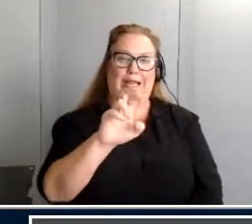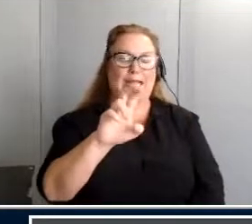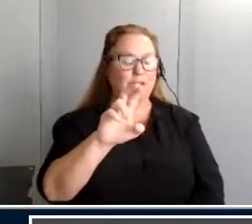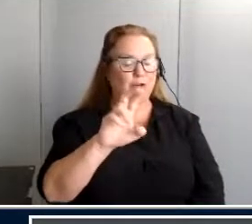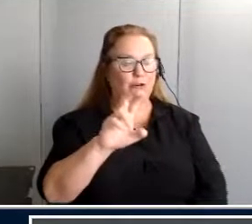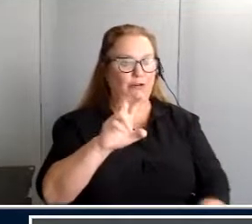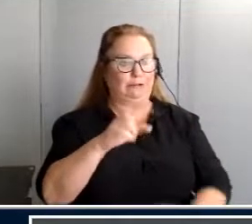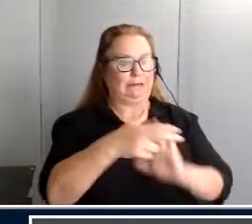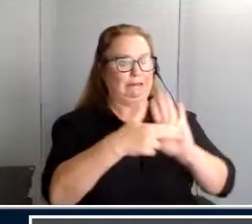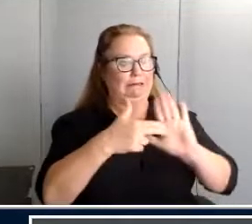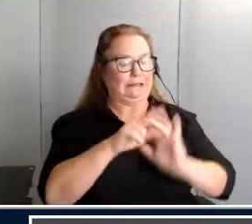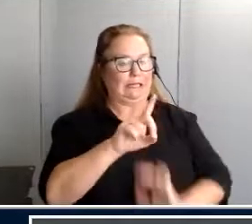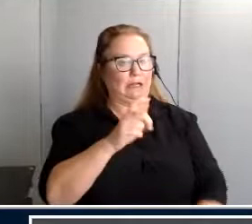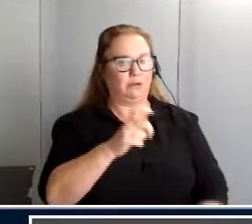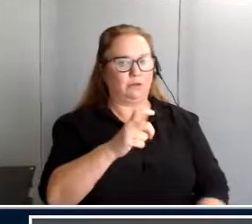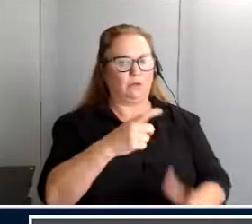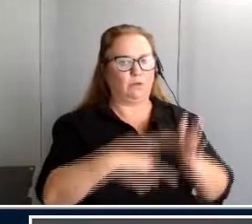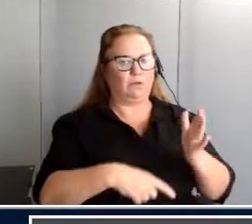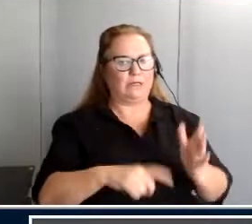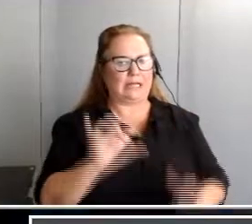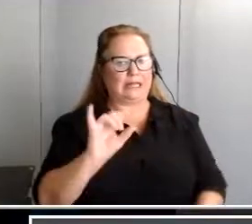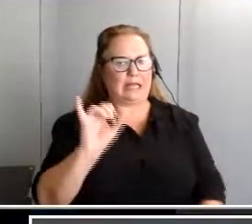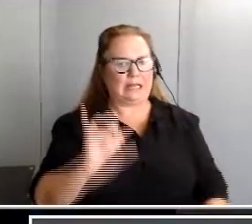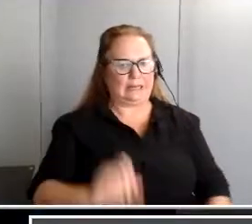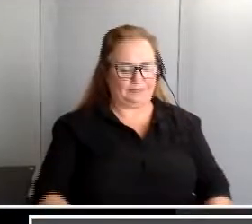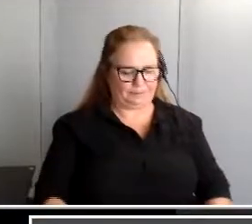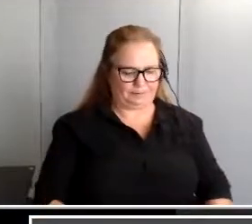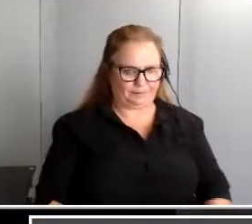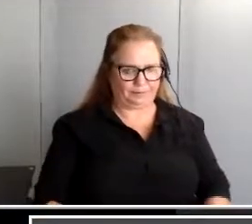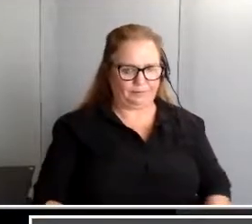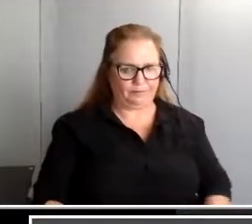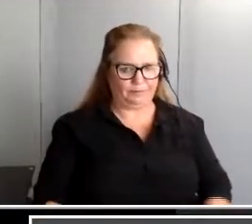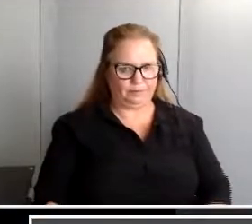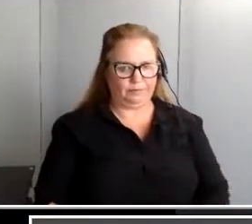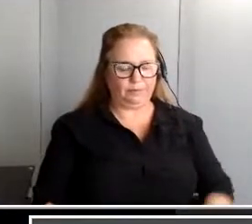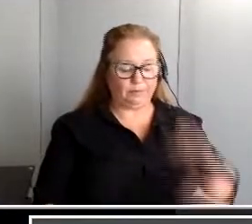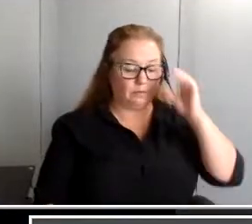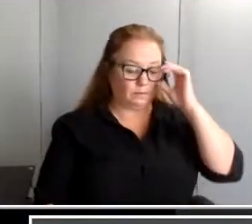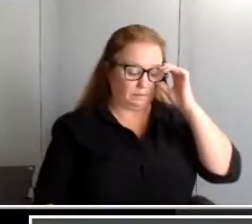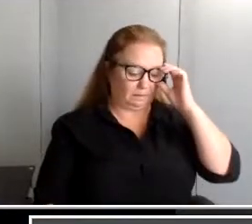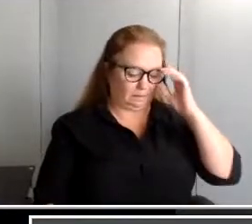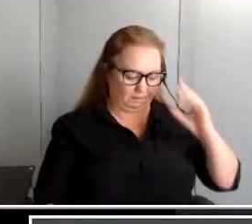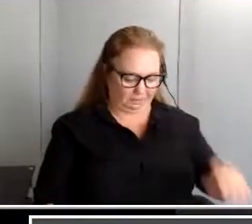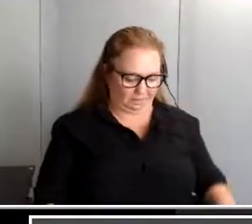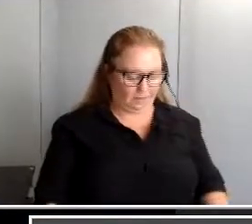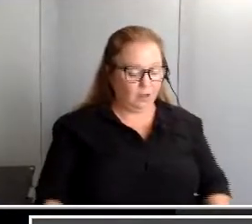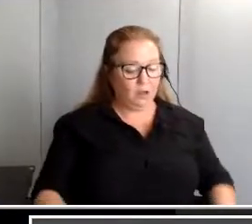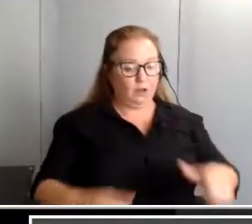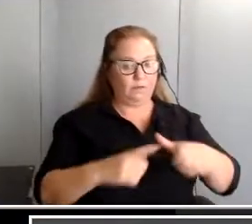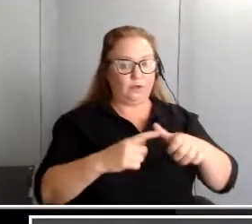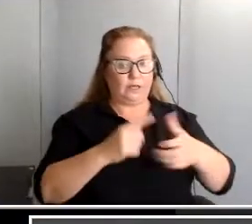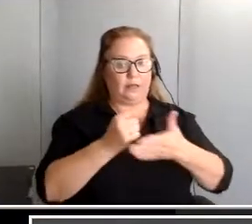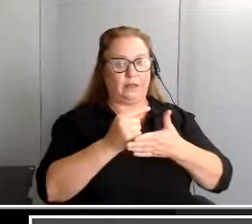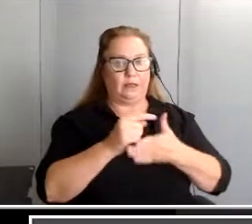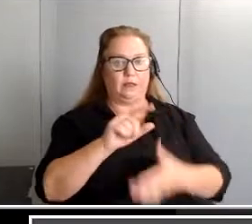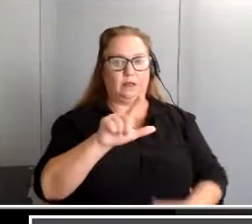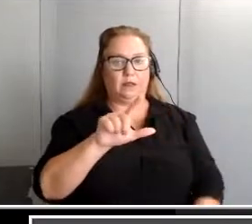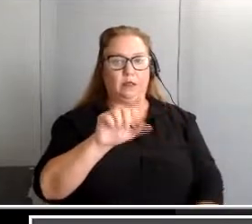you? Well, let me correct first. I had my therapy at Loma